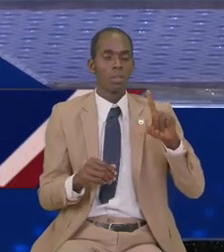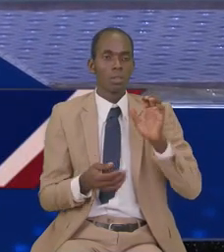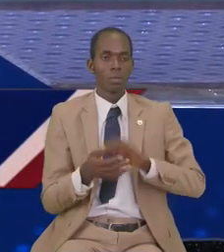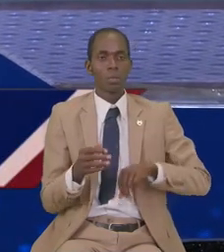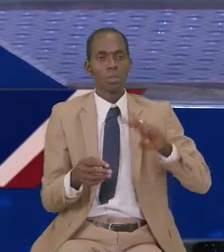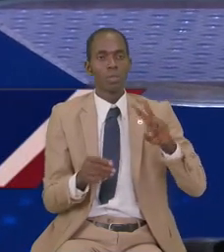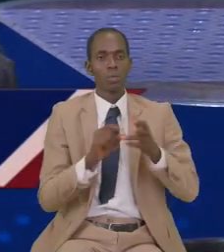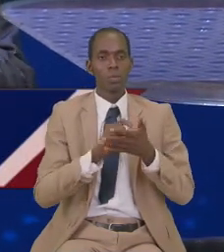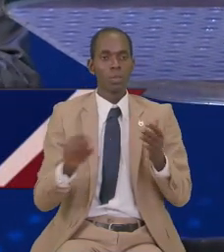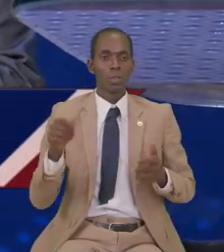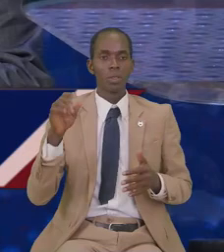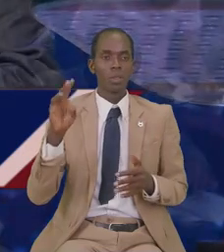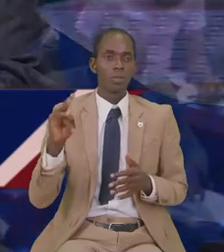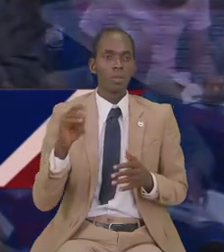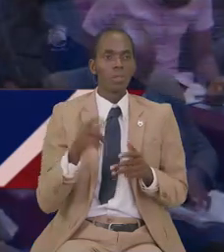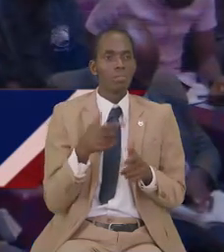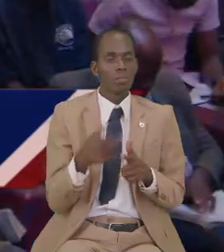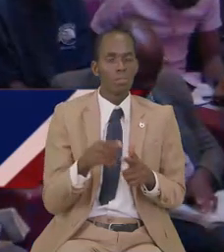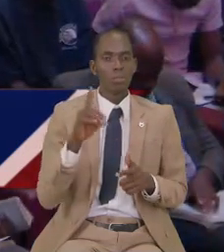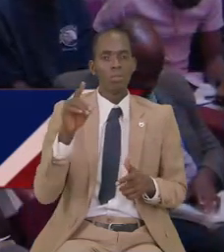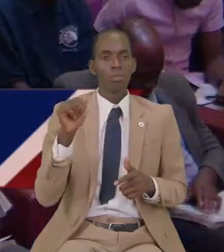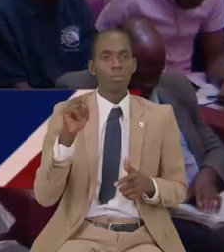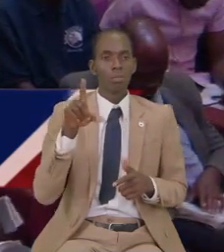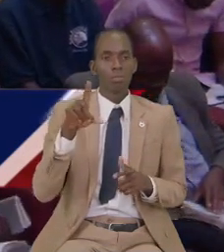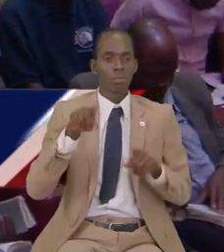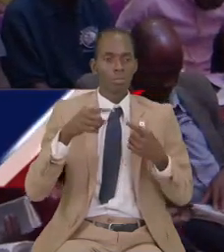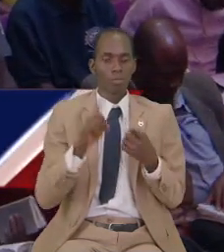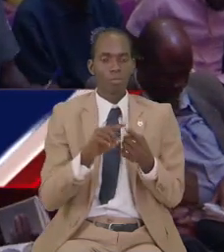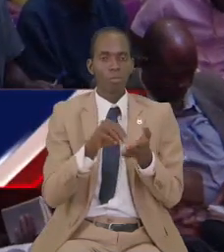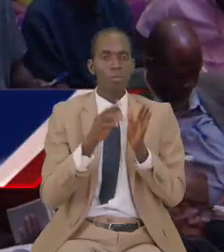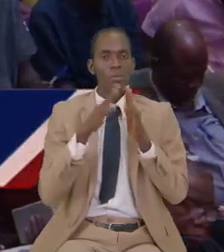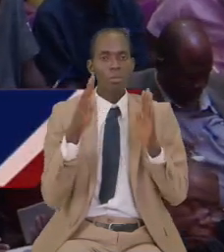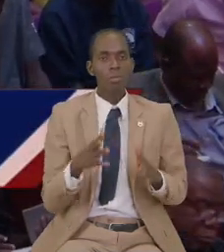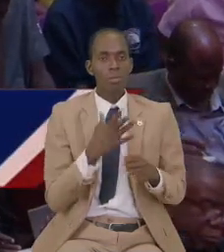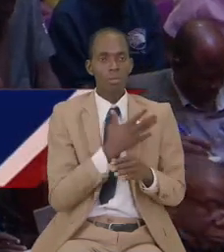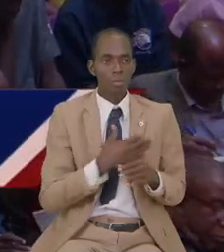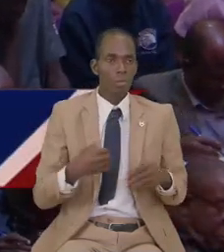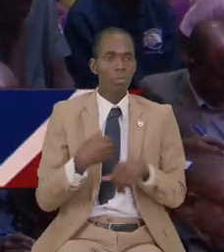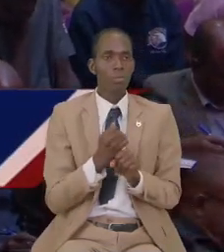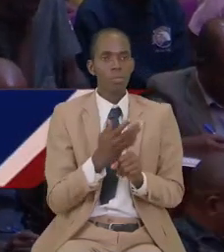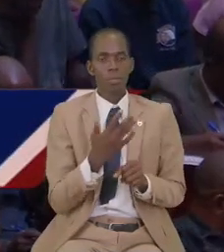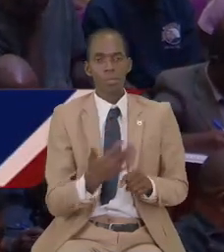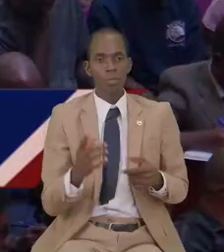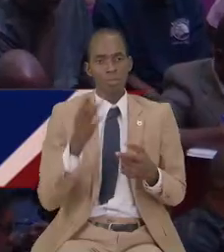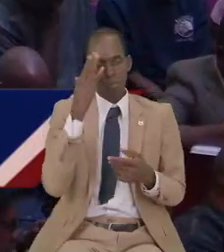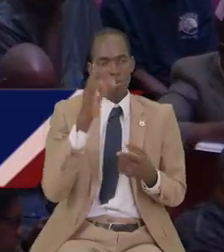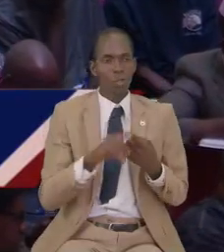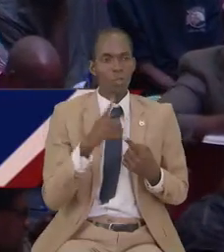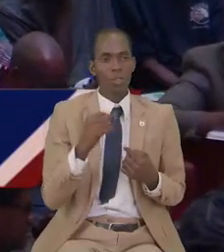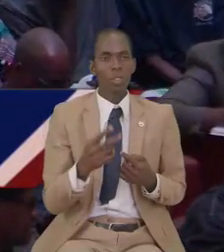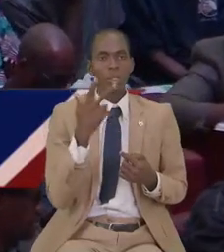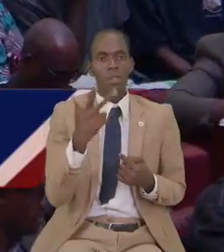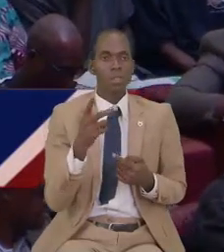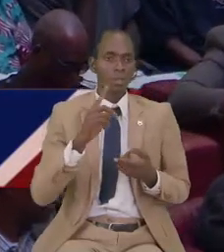2, verse 17. Then Daniel went to his house and made the thing known to Ananiah, Mishael, and